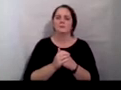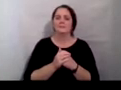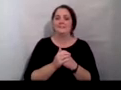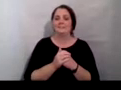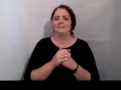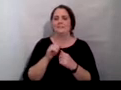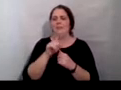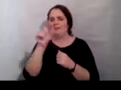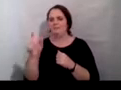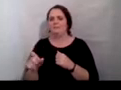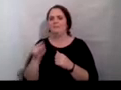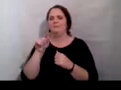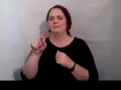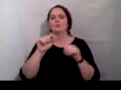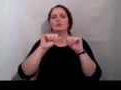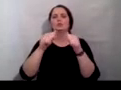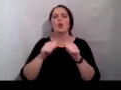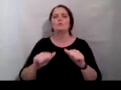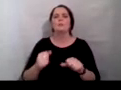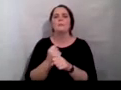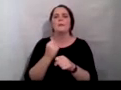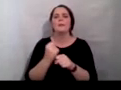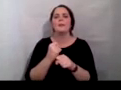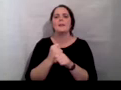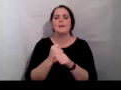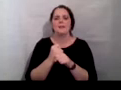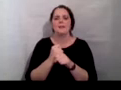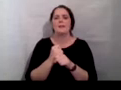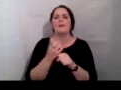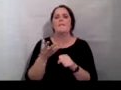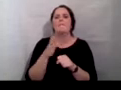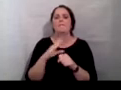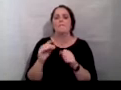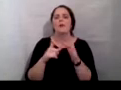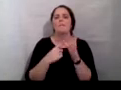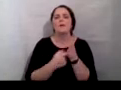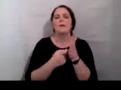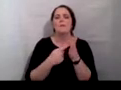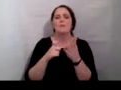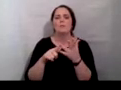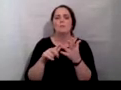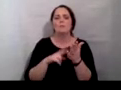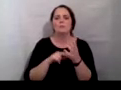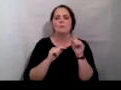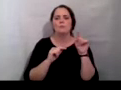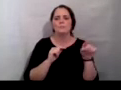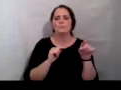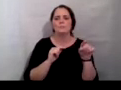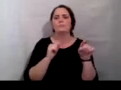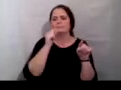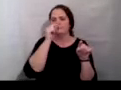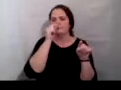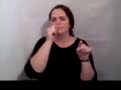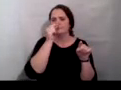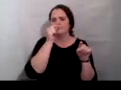If you can have a look at these sculptures here, and this is quite typical of sculpture from Aurukun. They're wonderful